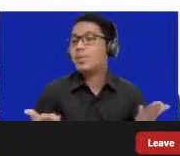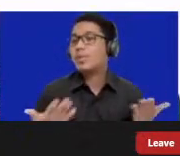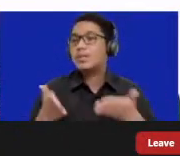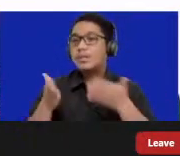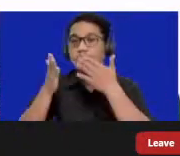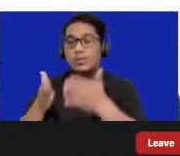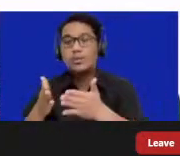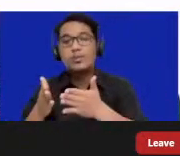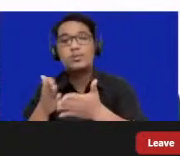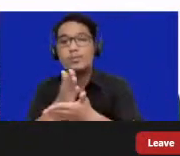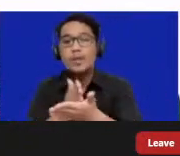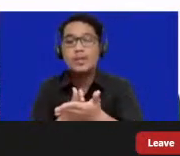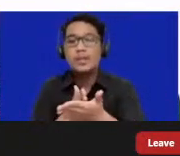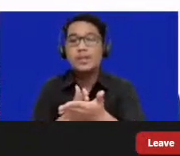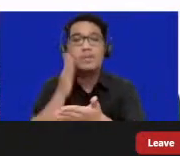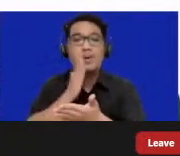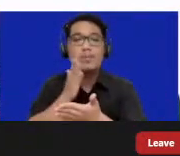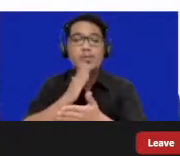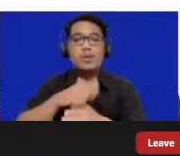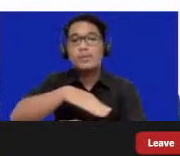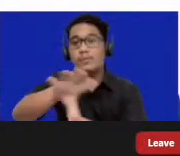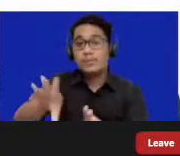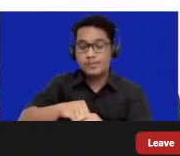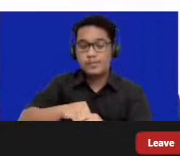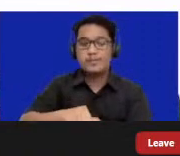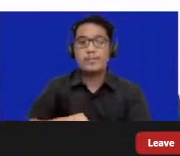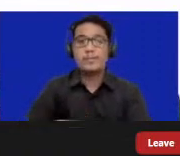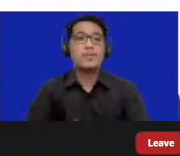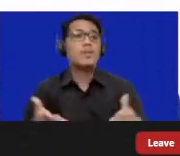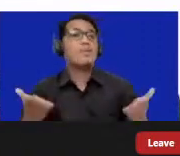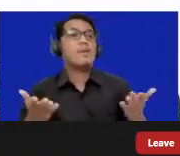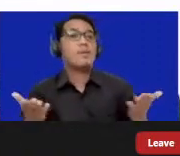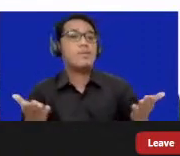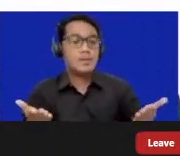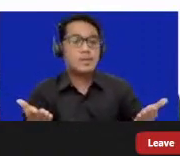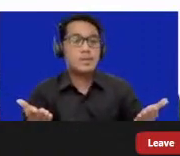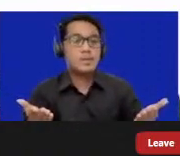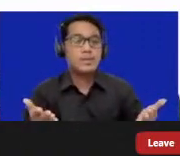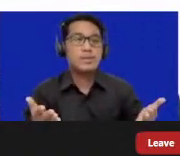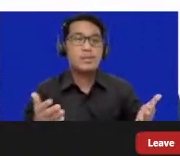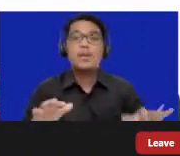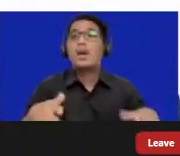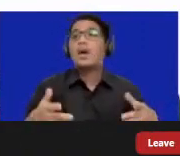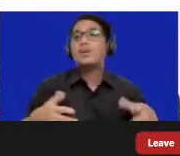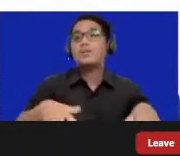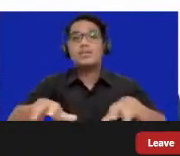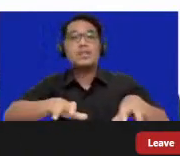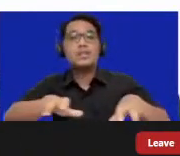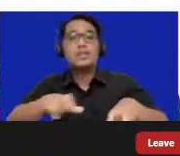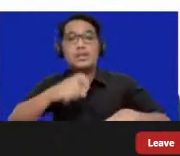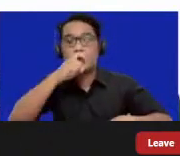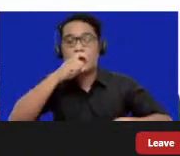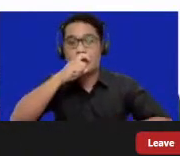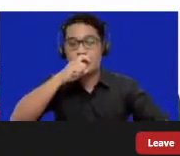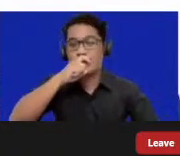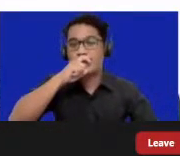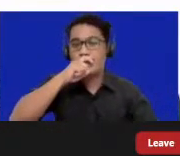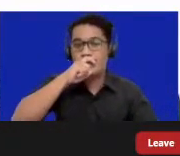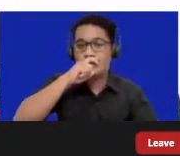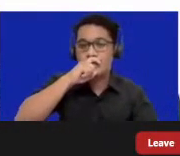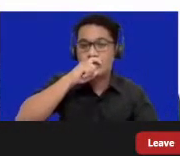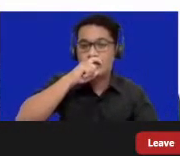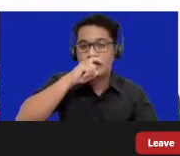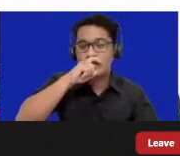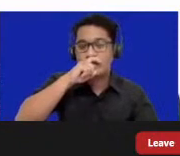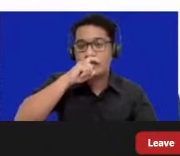So how would you, what would be your strategy in making, in trying to also engage between